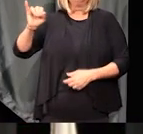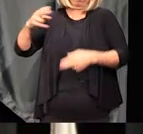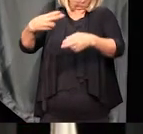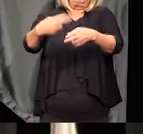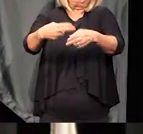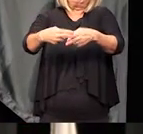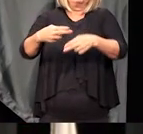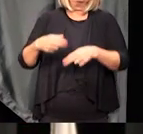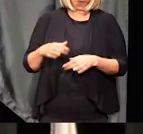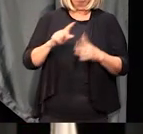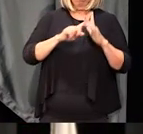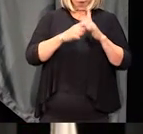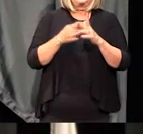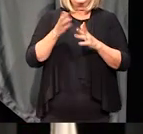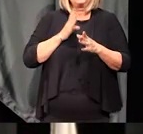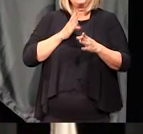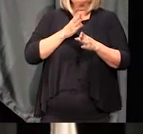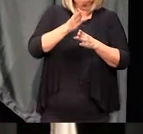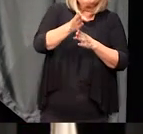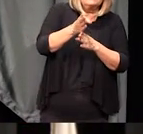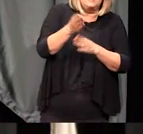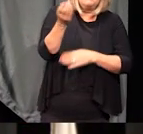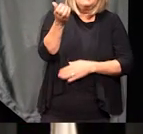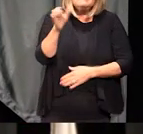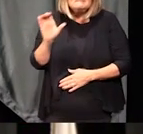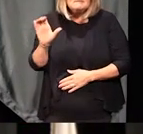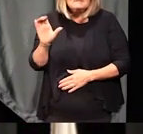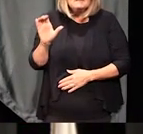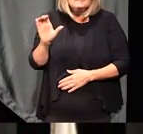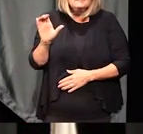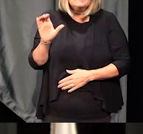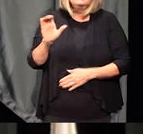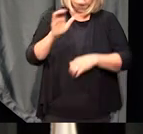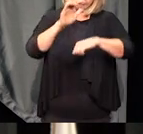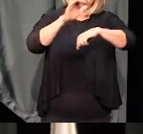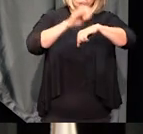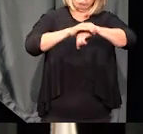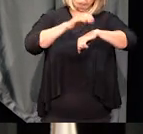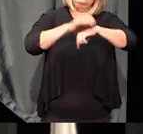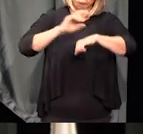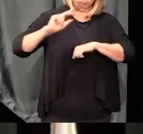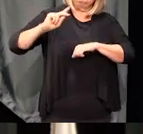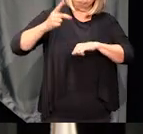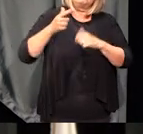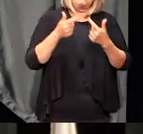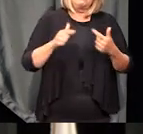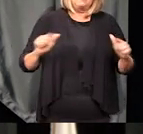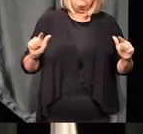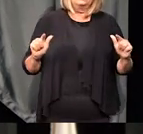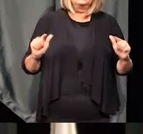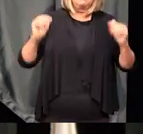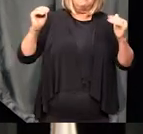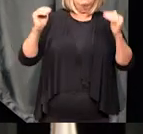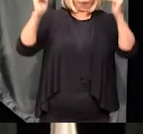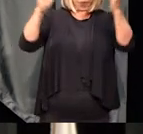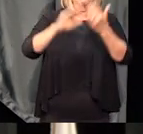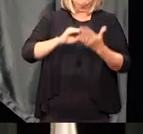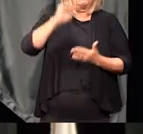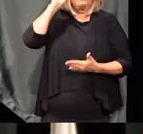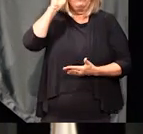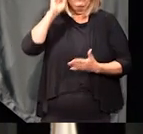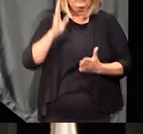affectionately called, began her journey at Bristol as an English as a second language adult